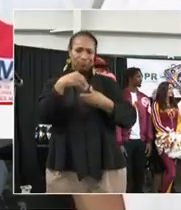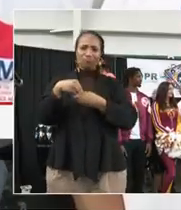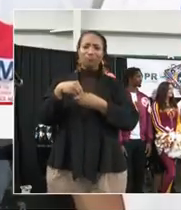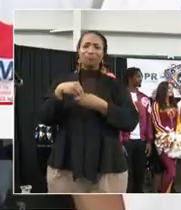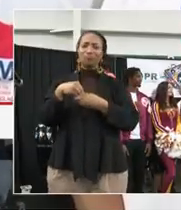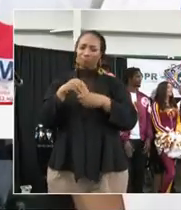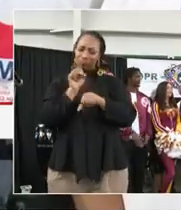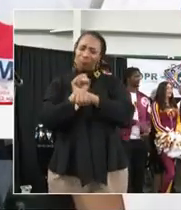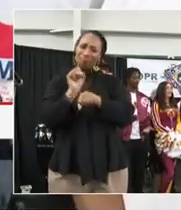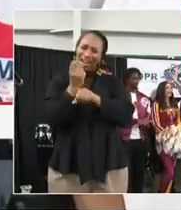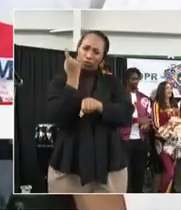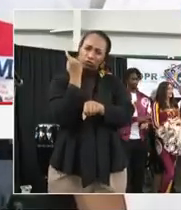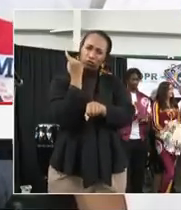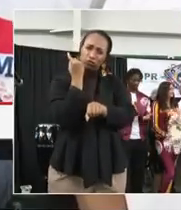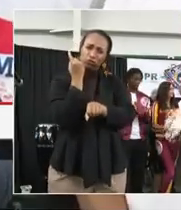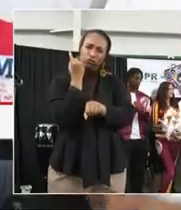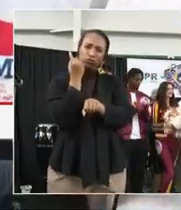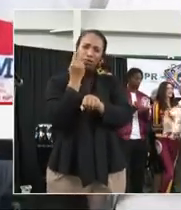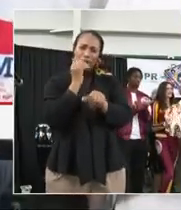in 30 years.